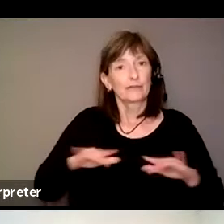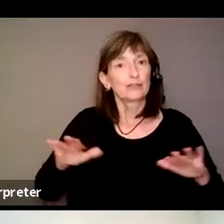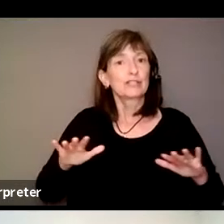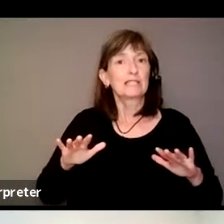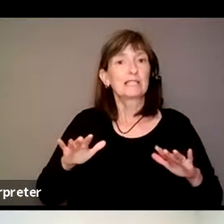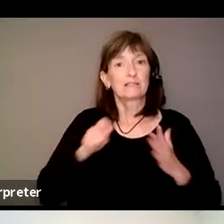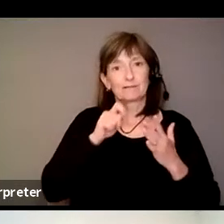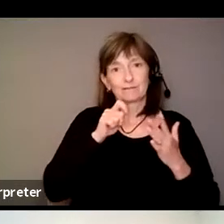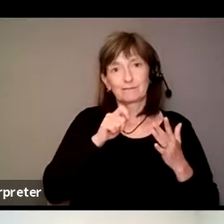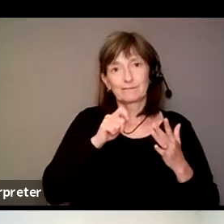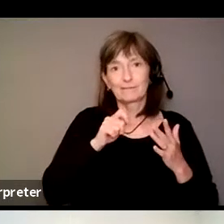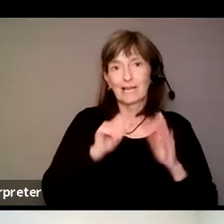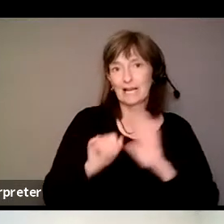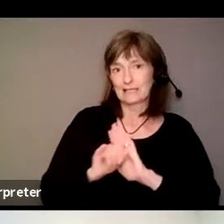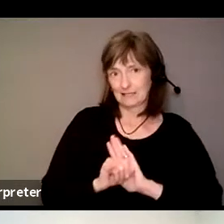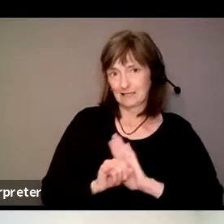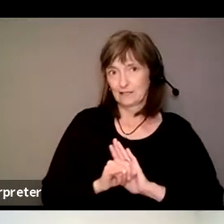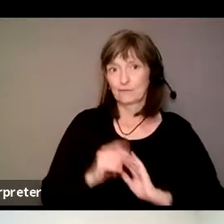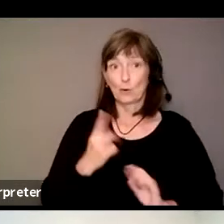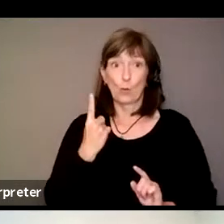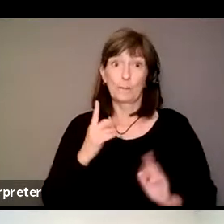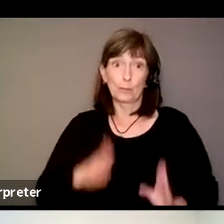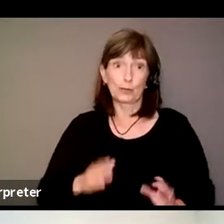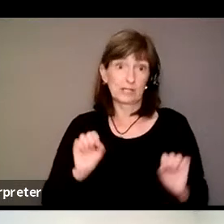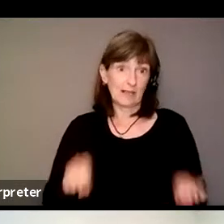community in a deep and meaningful way.